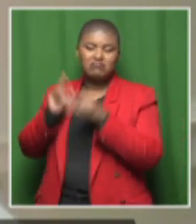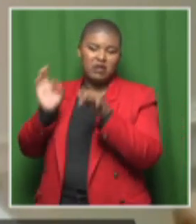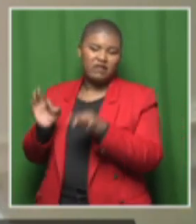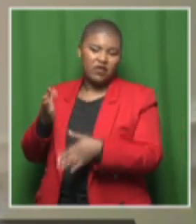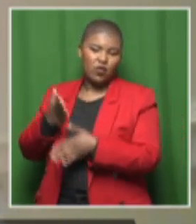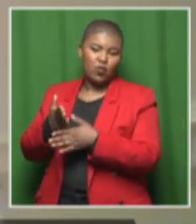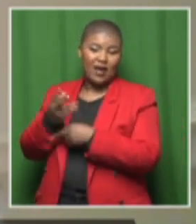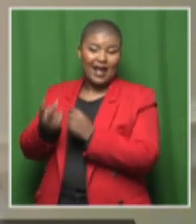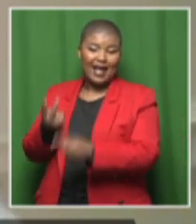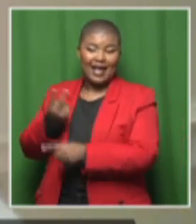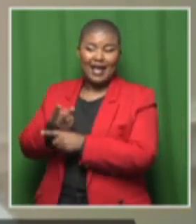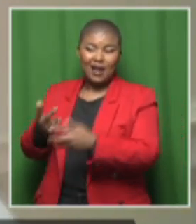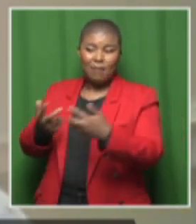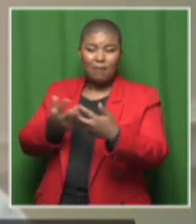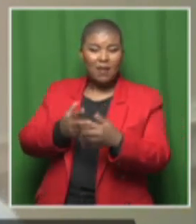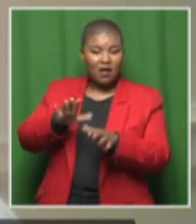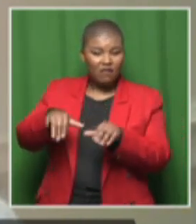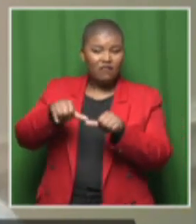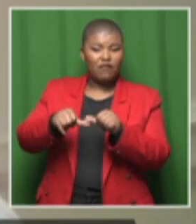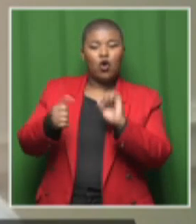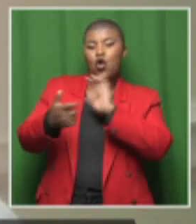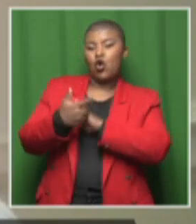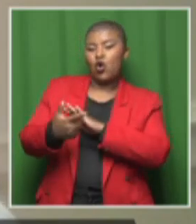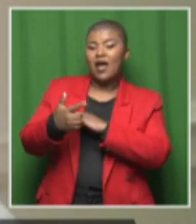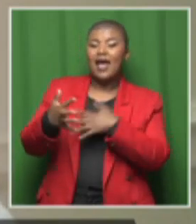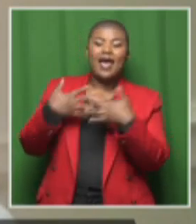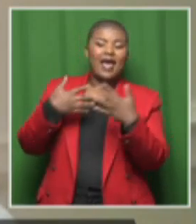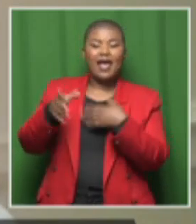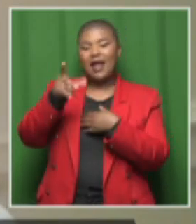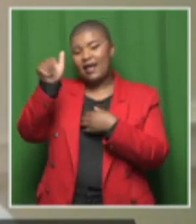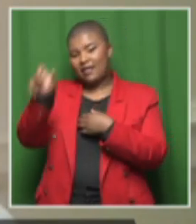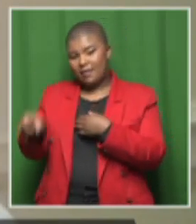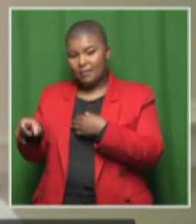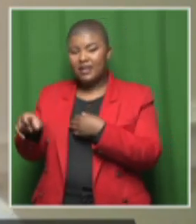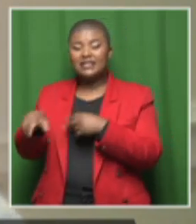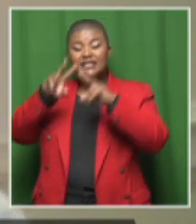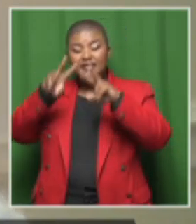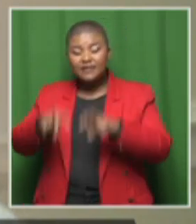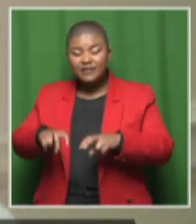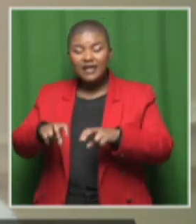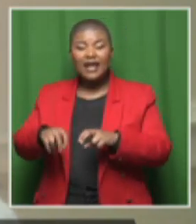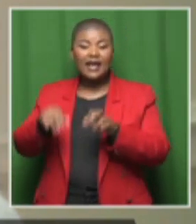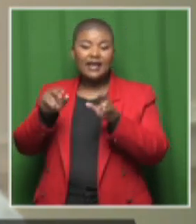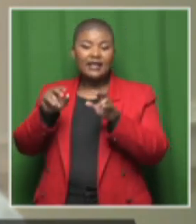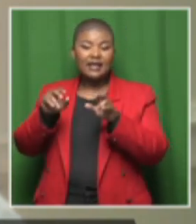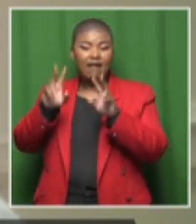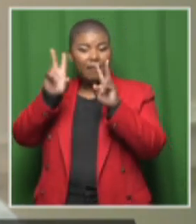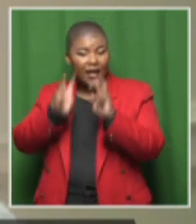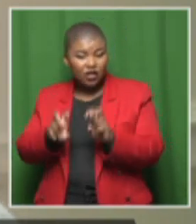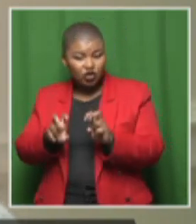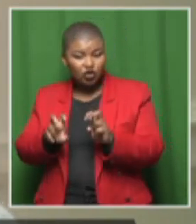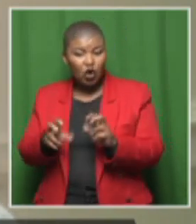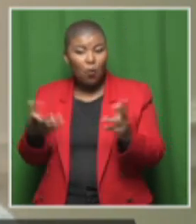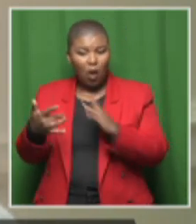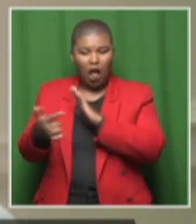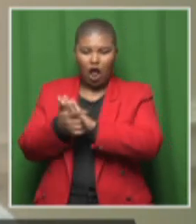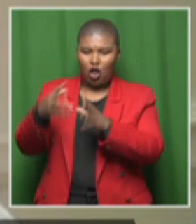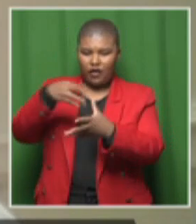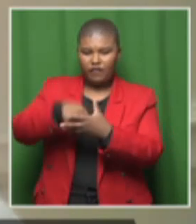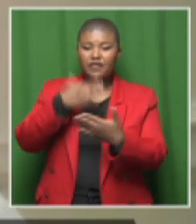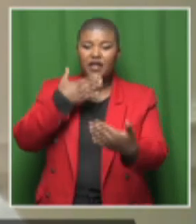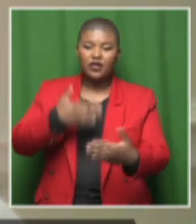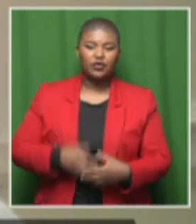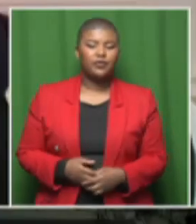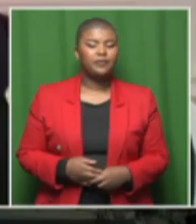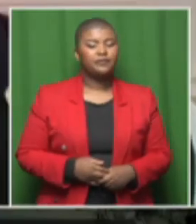that complies with the law, including anyone who comes to investigate at Eskom that is within the legal framework and the law. Thank